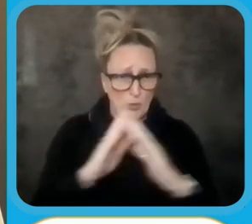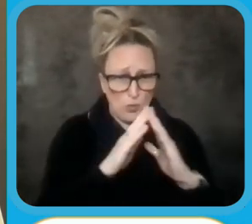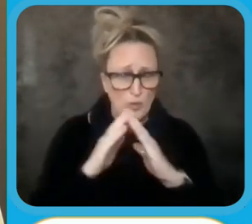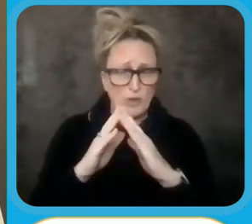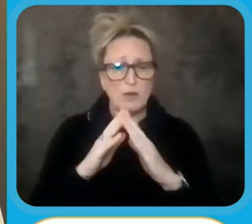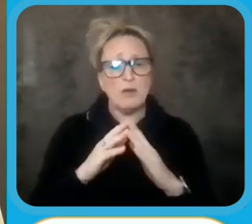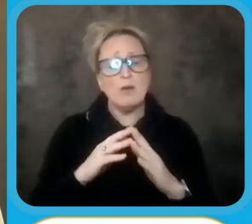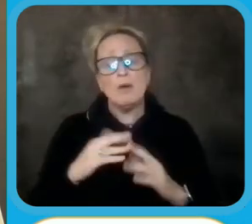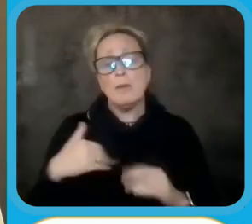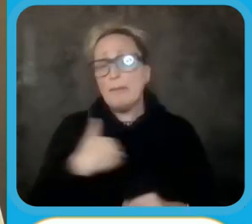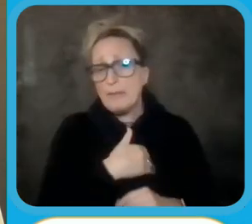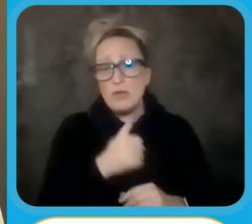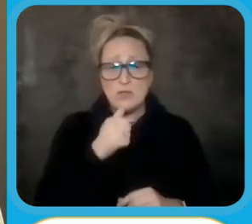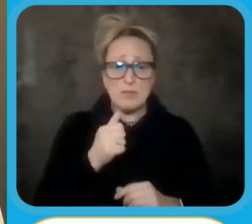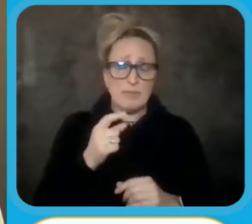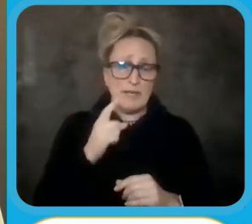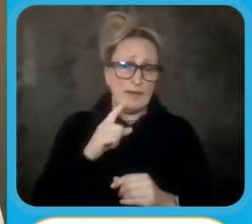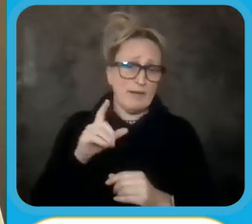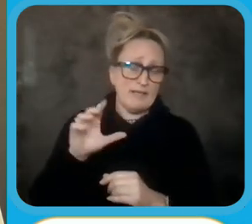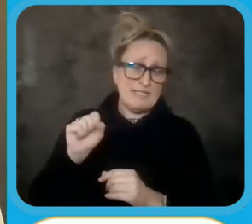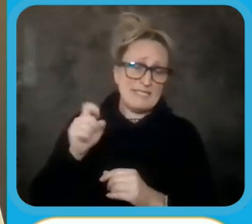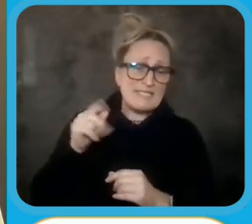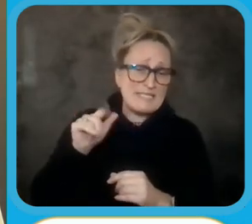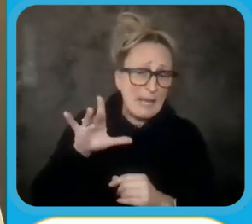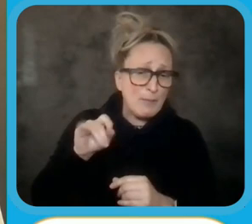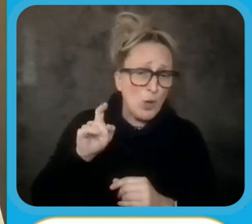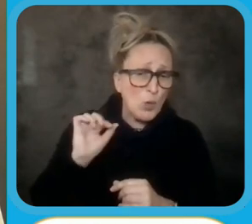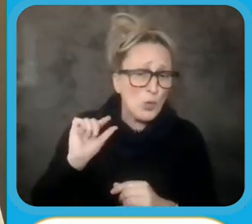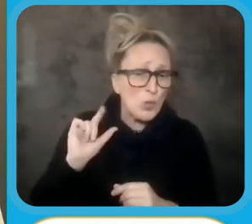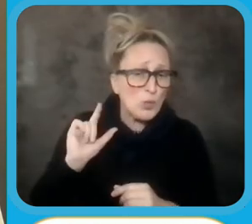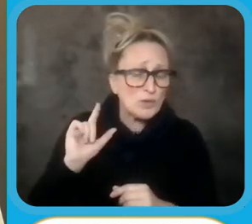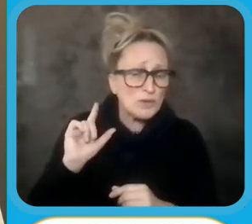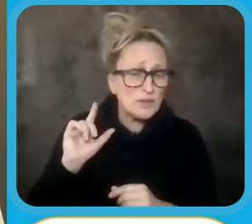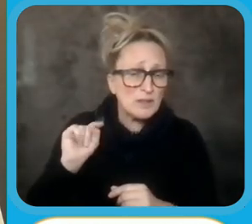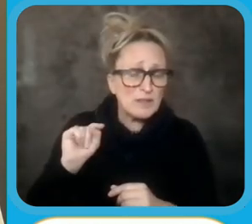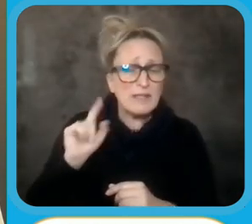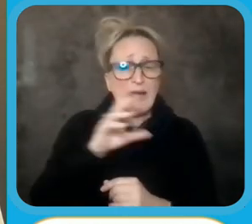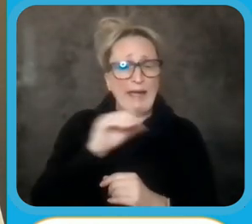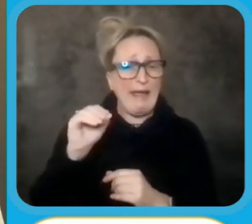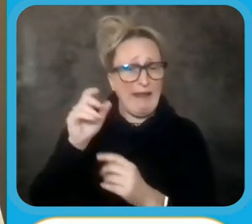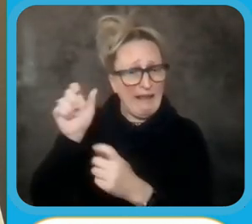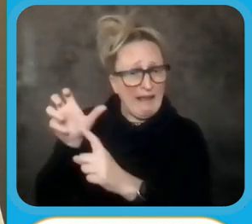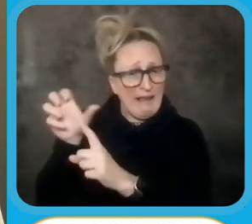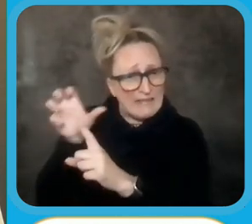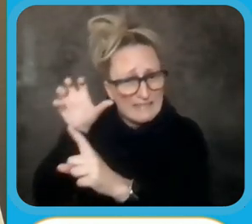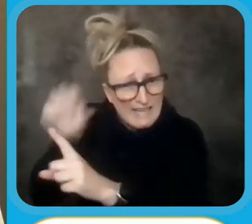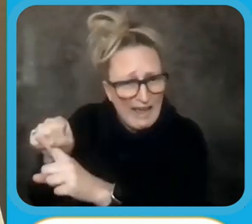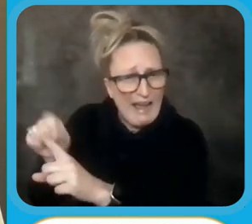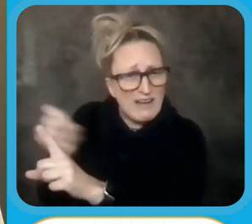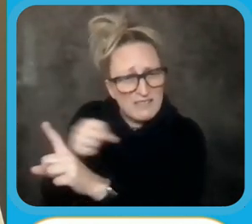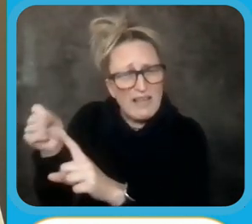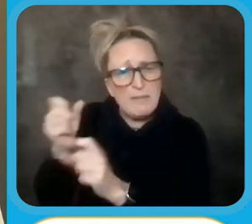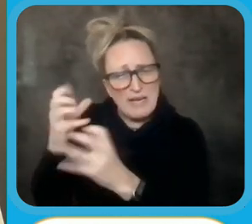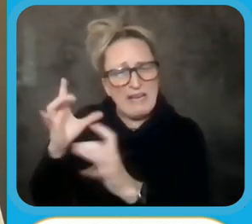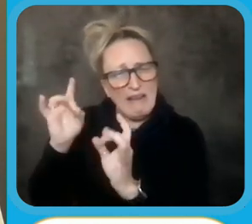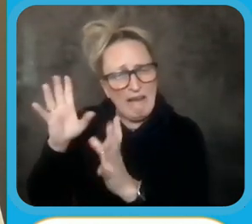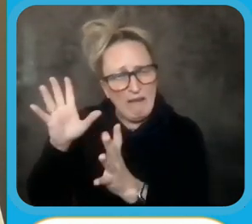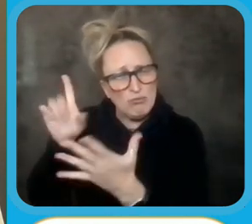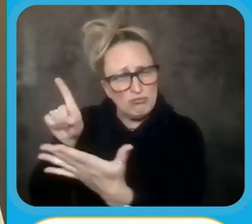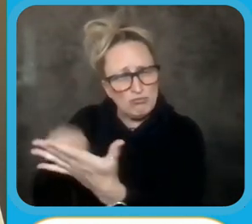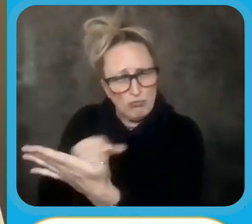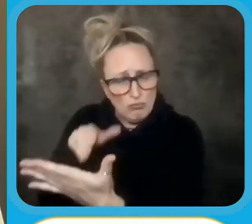community members are being scapegoated and attacked with a number of hate incidences and hate crimes.